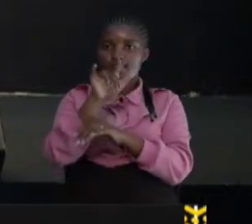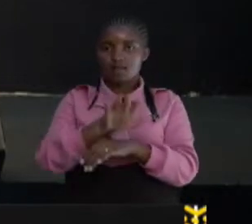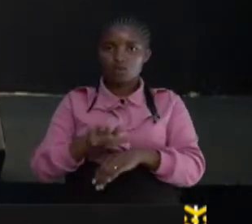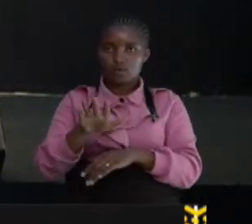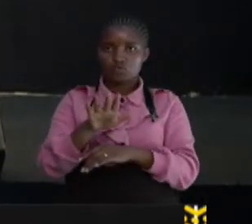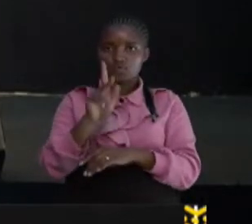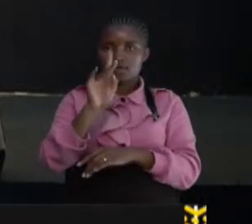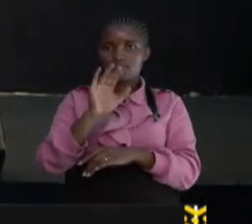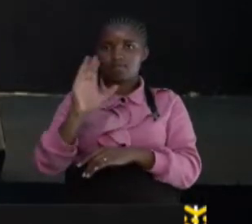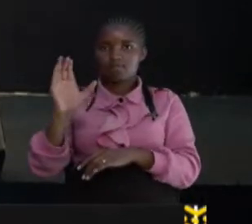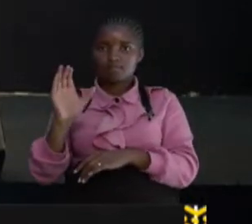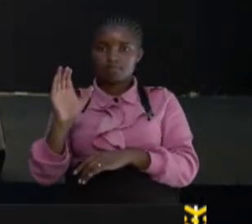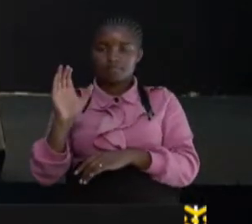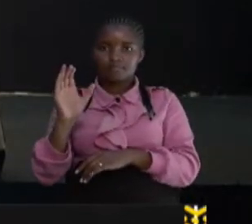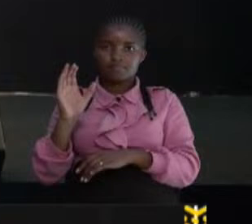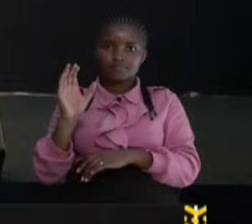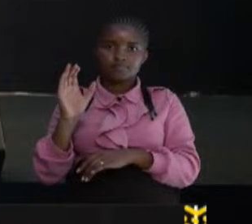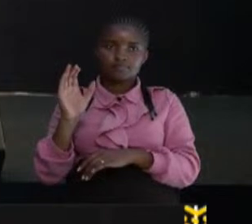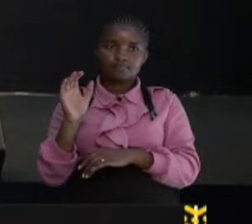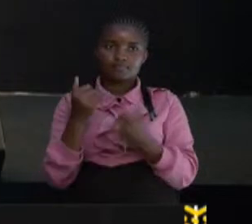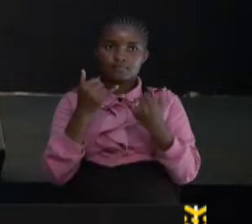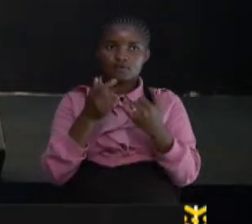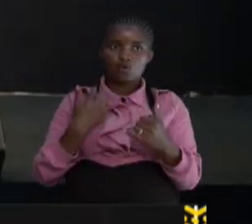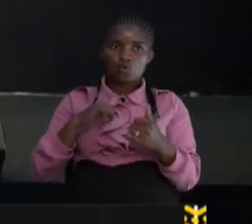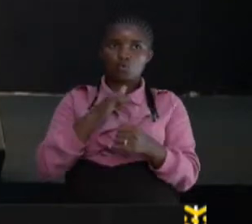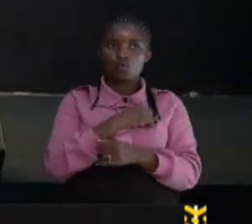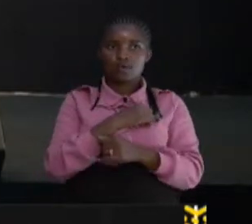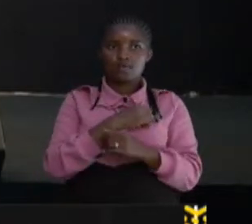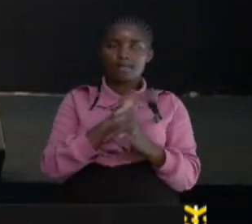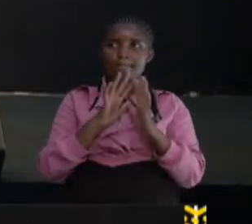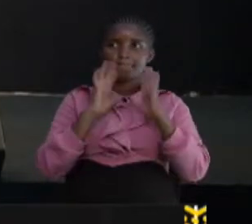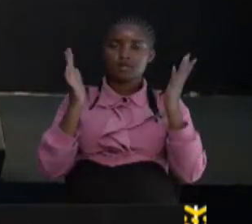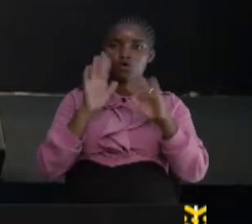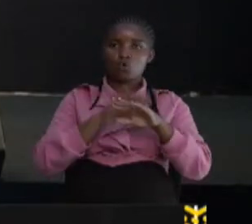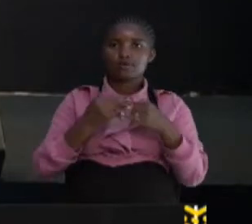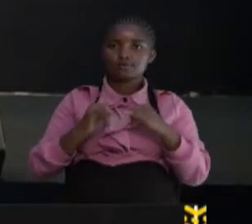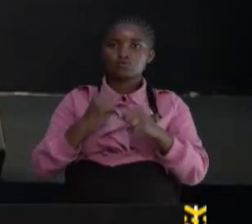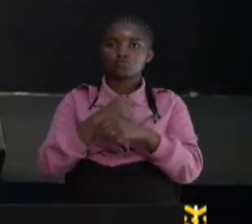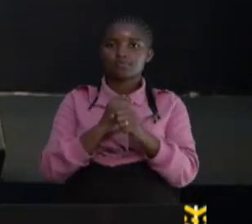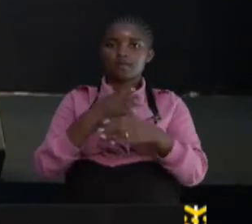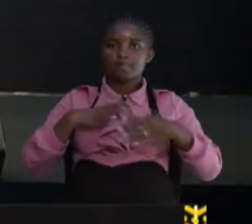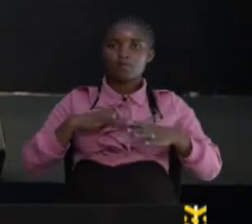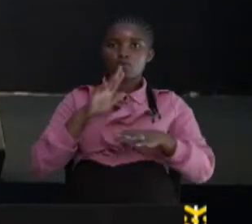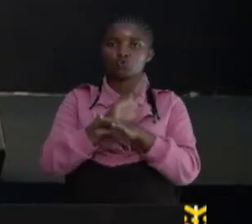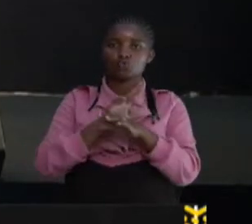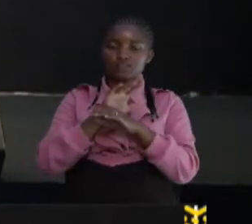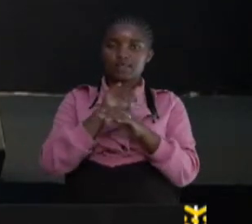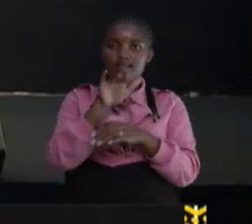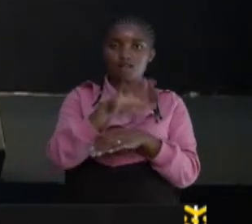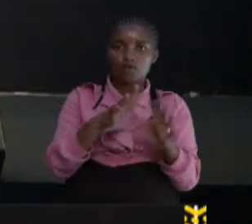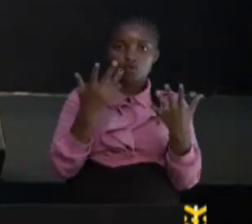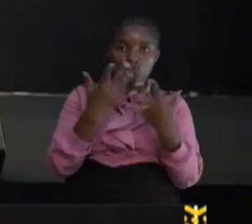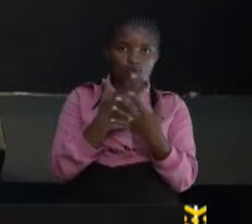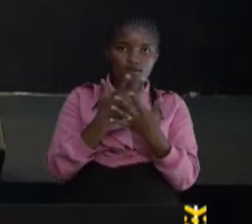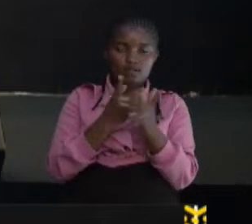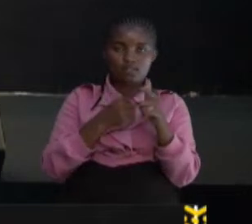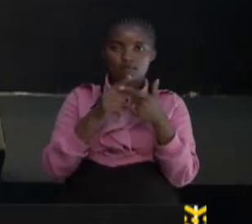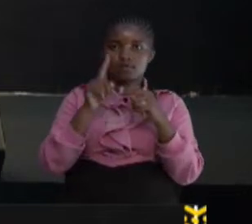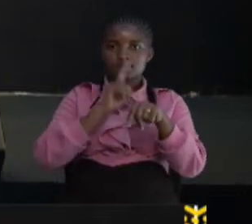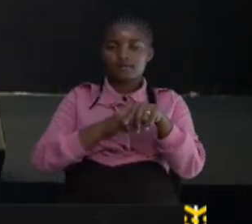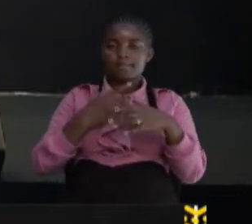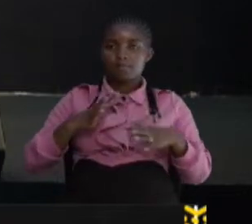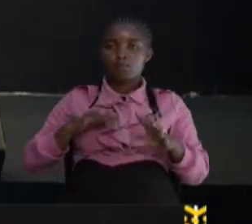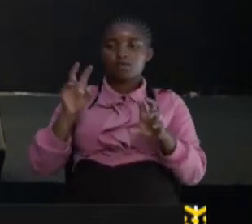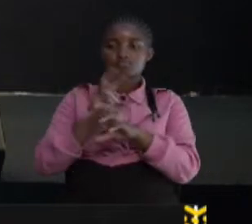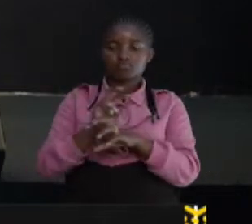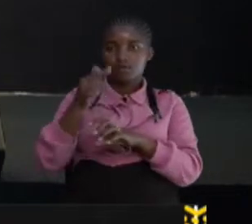location, KICC. Now we're big on trying to make people use the location they are so that when people are checking for